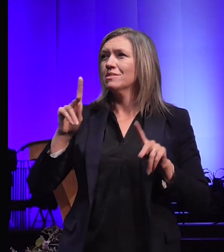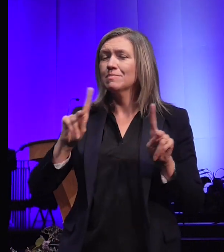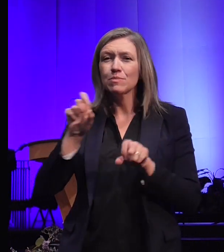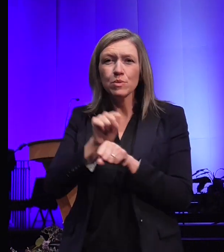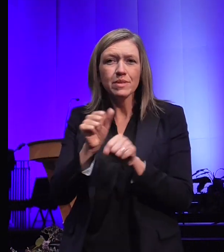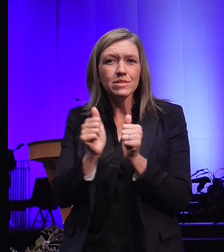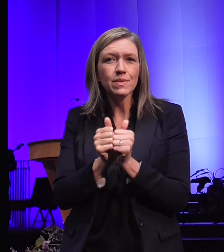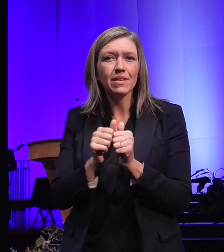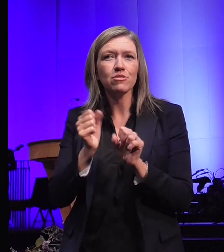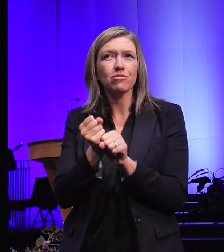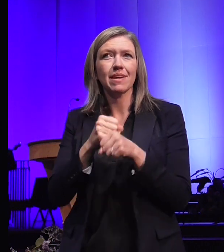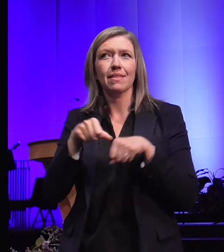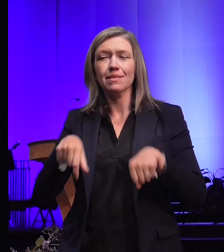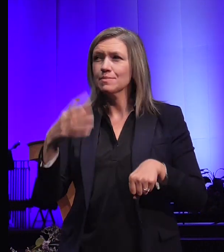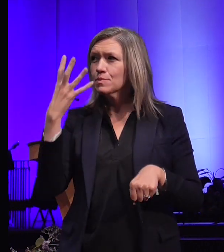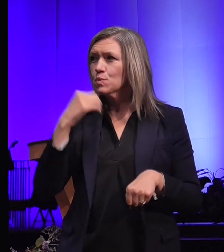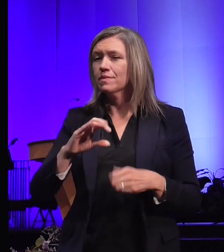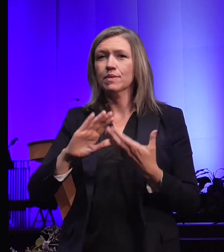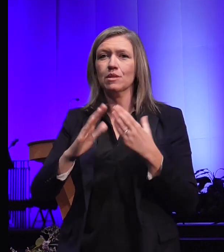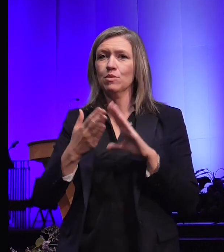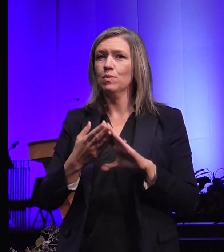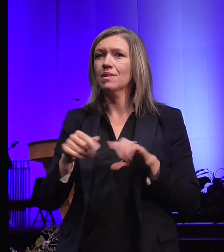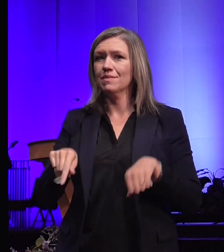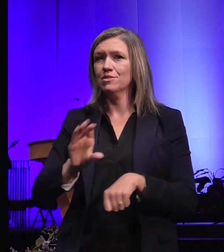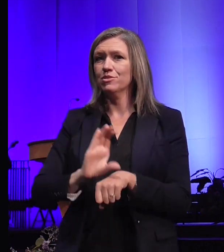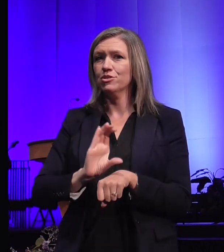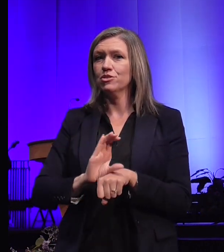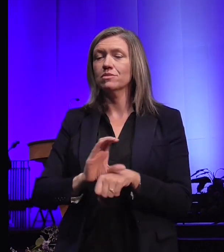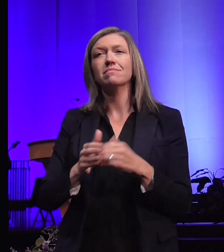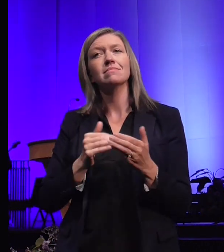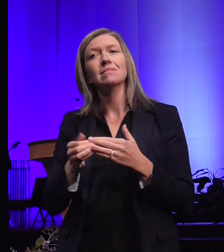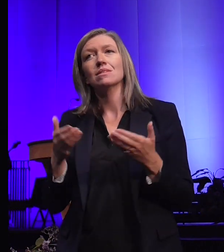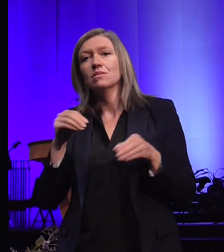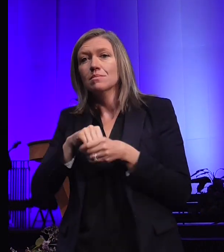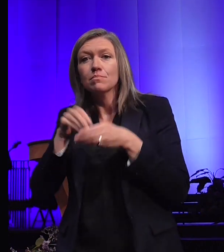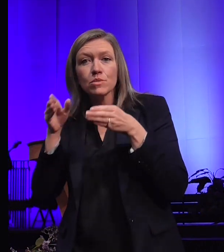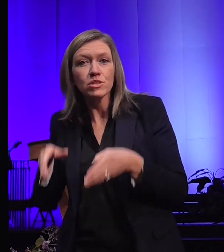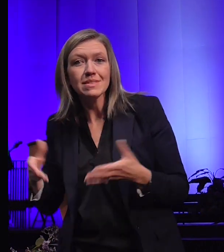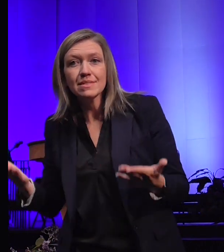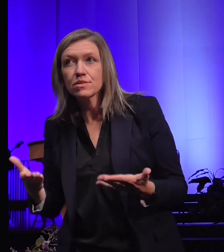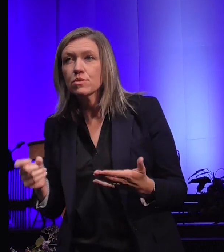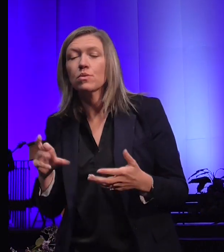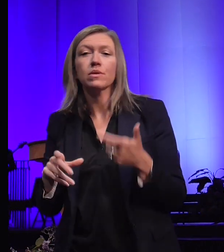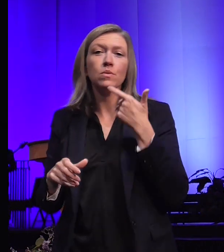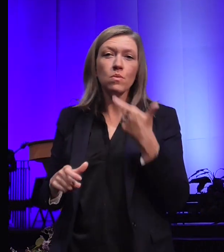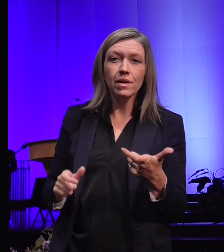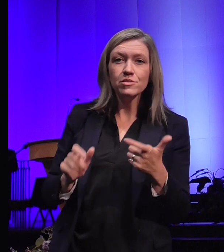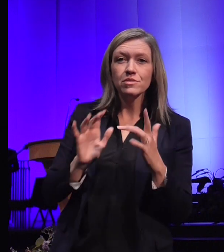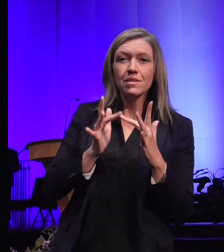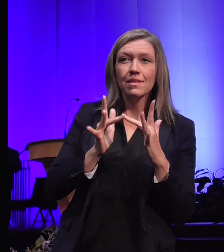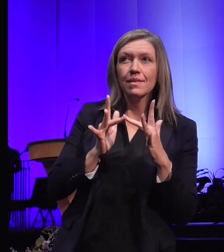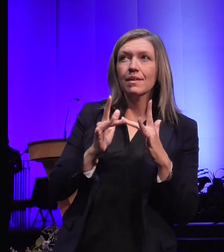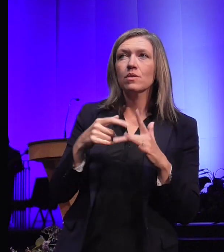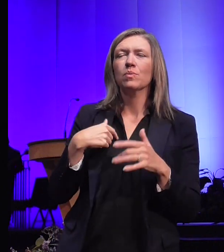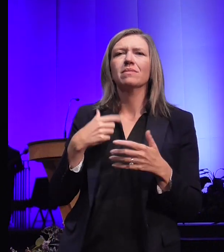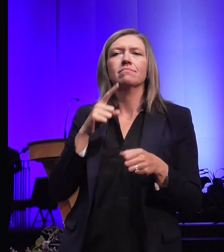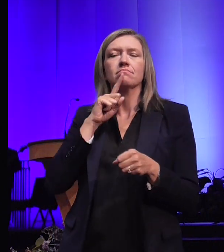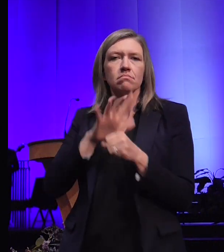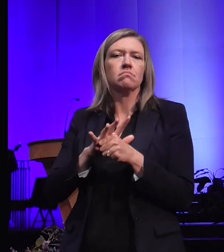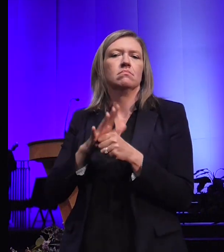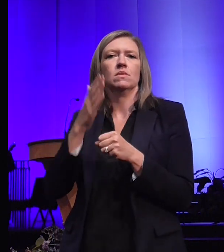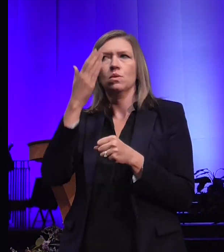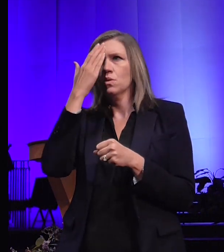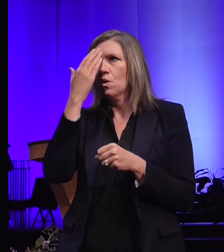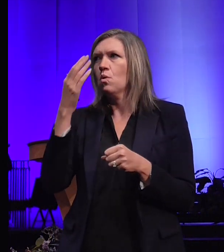beautiful community we call Mile High Church. And whether we are here in person or watching online, we absolutely know and affirm that we are